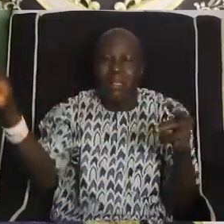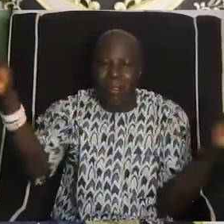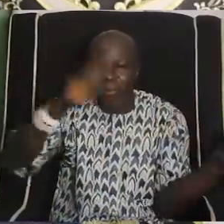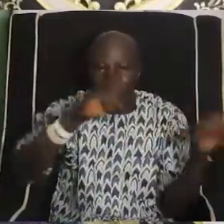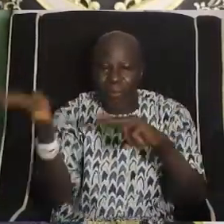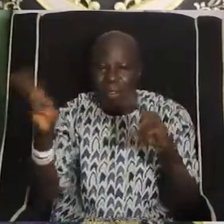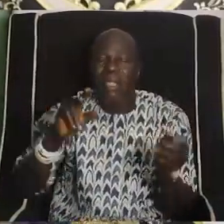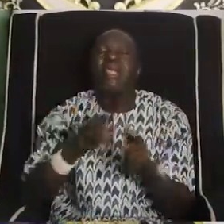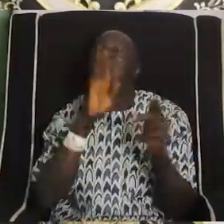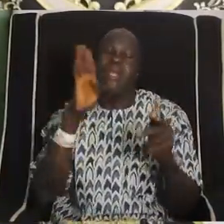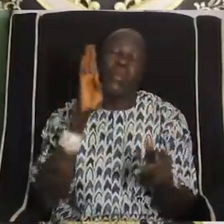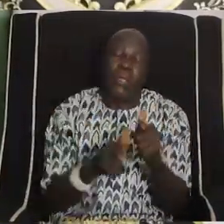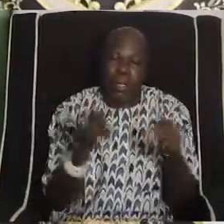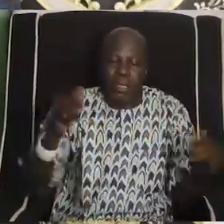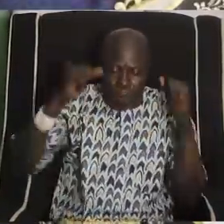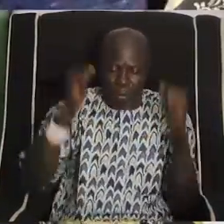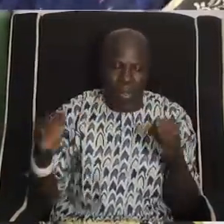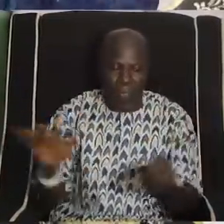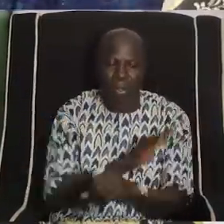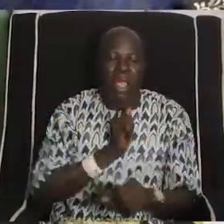be great. It will be powerful.